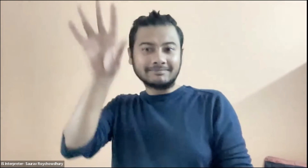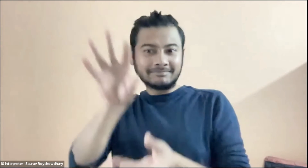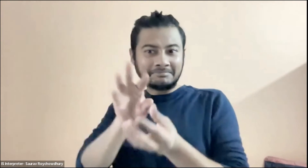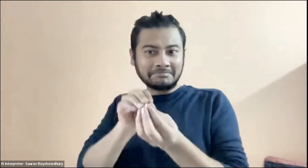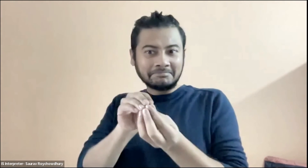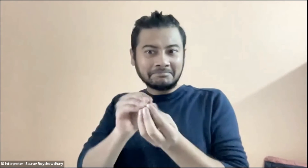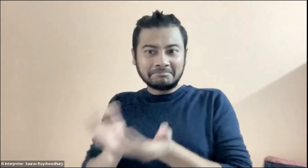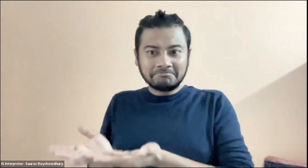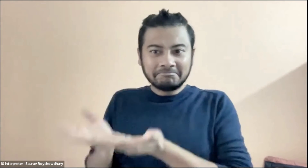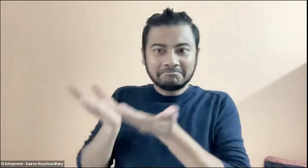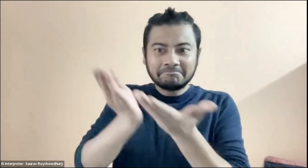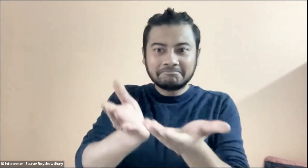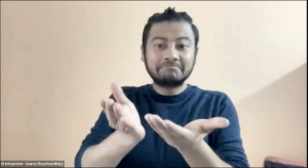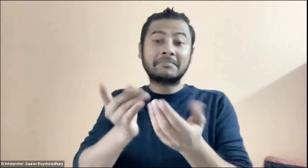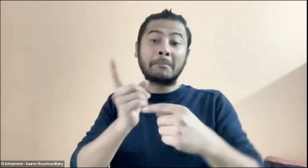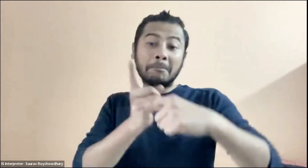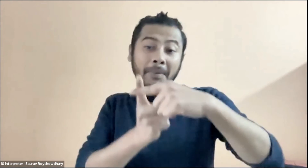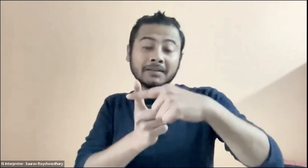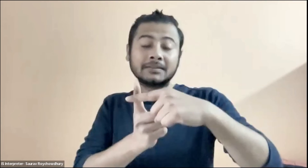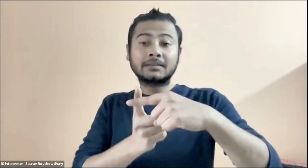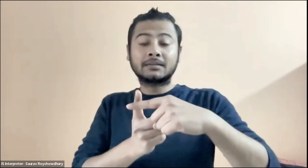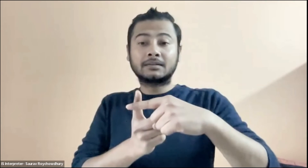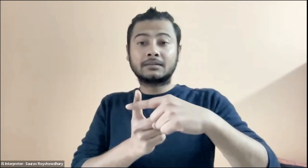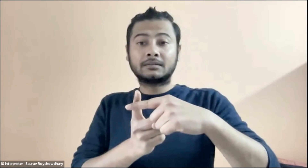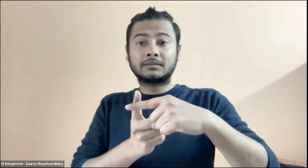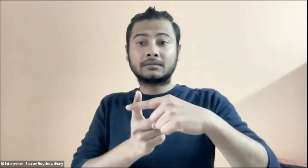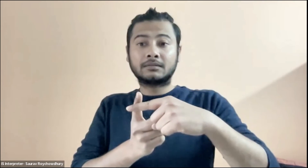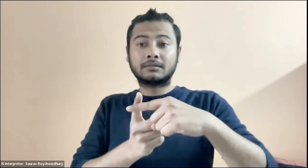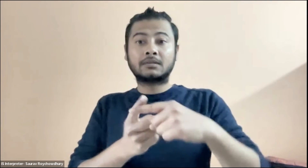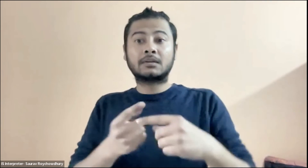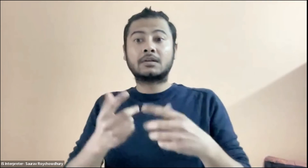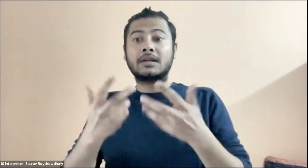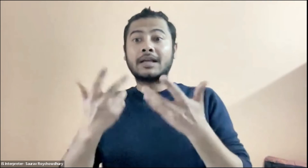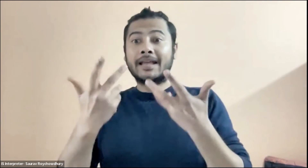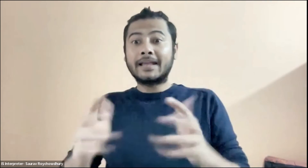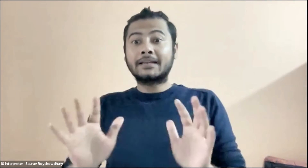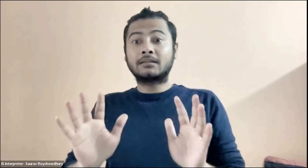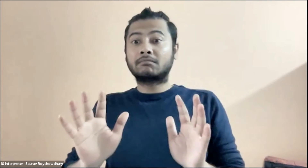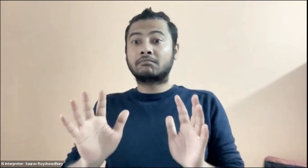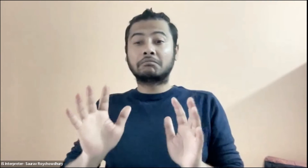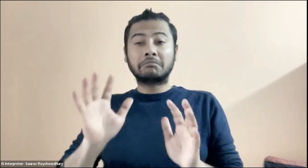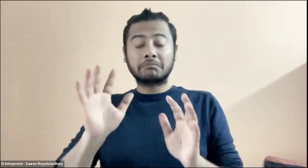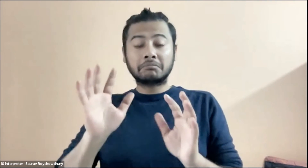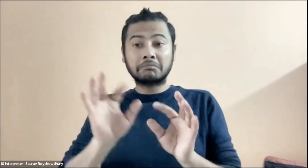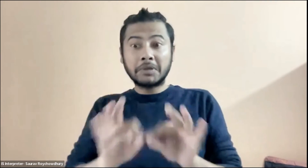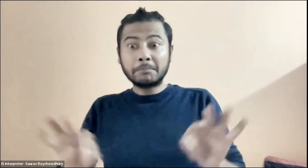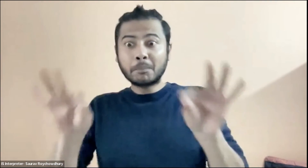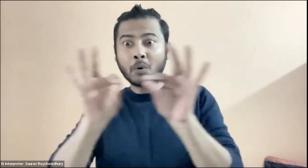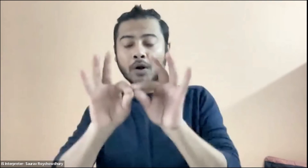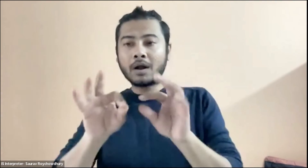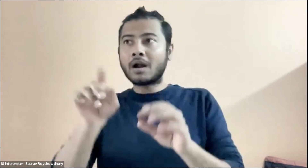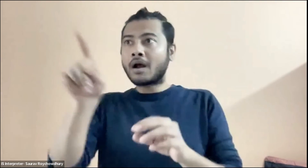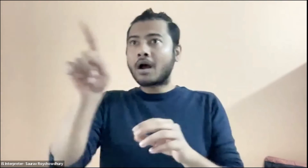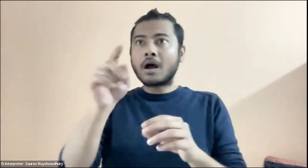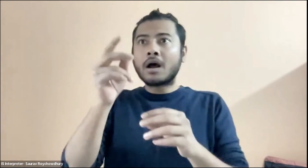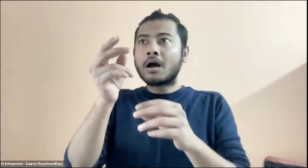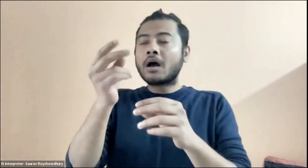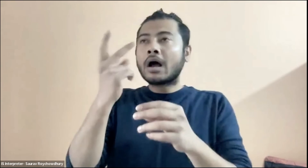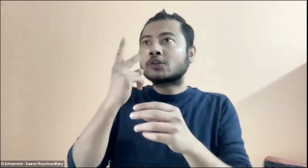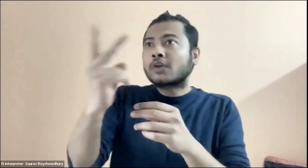that struck you as important from this discussion. And also, if there are